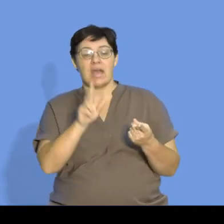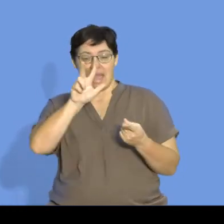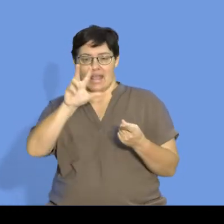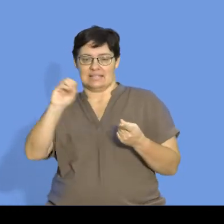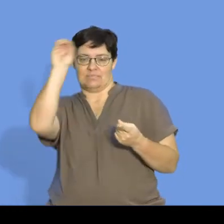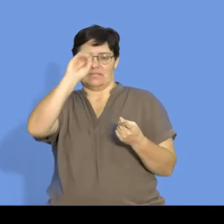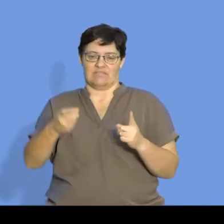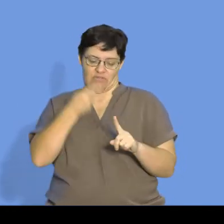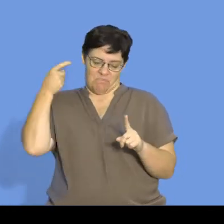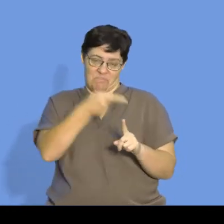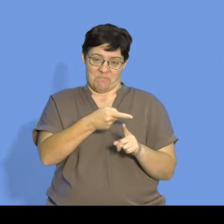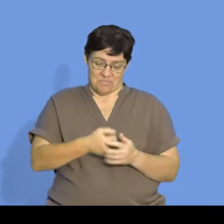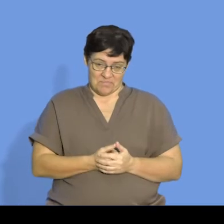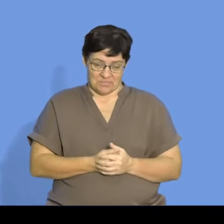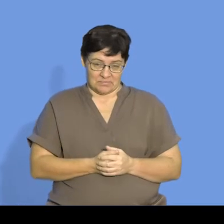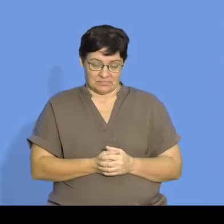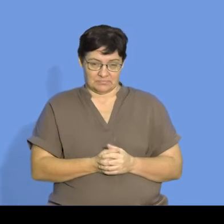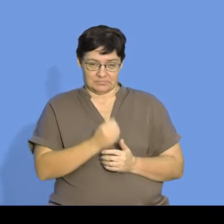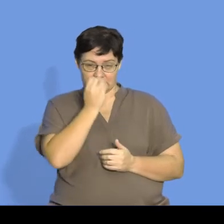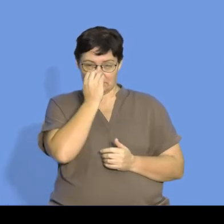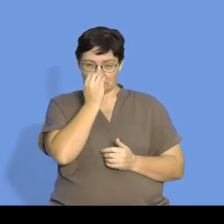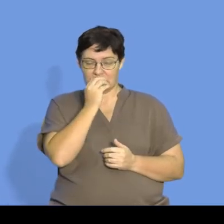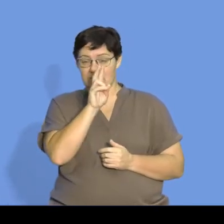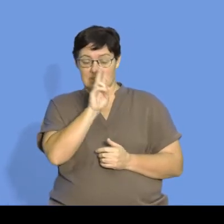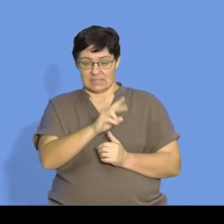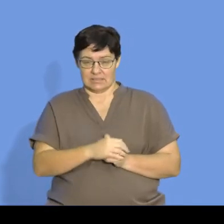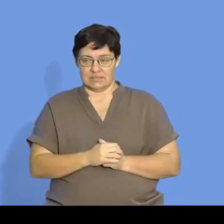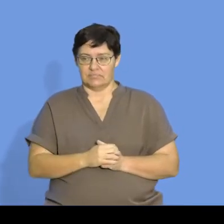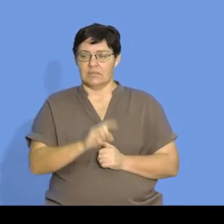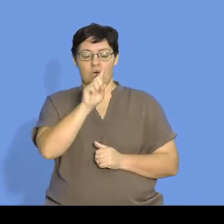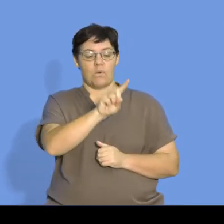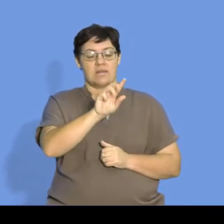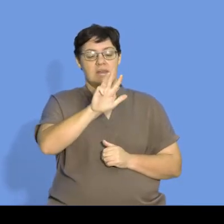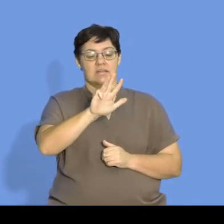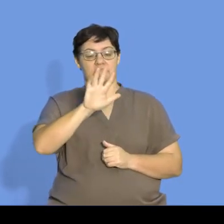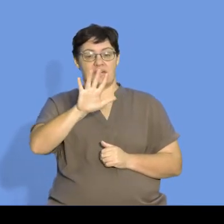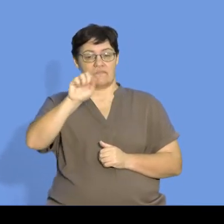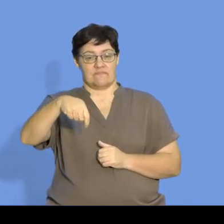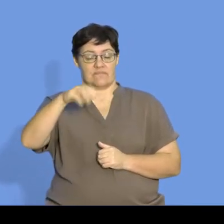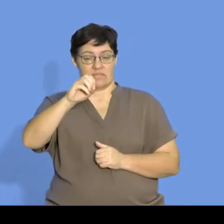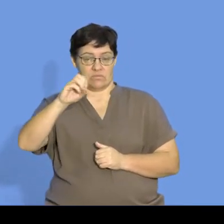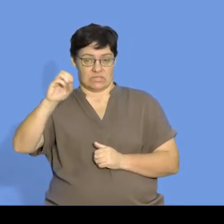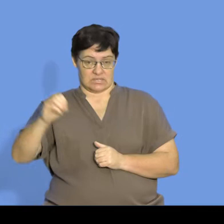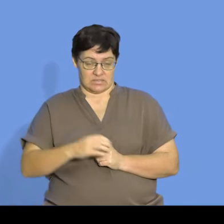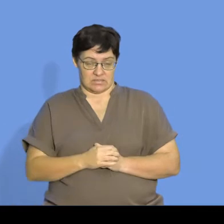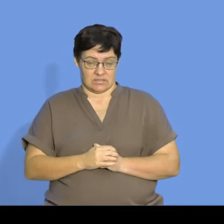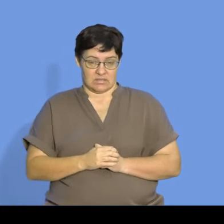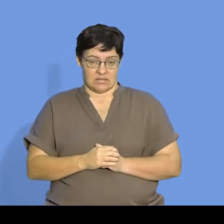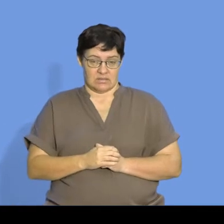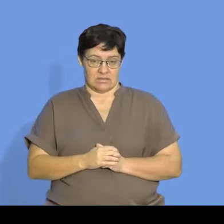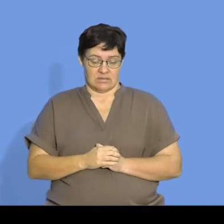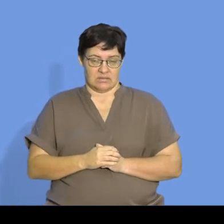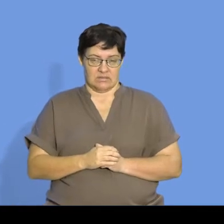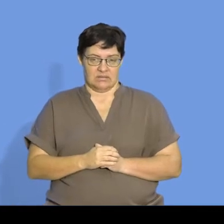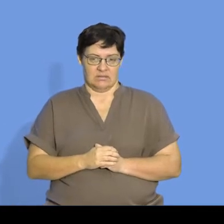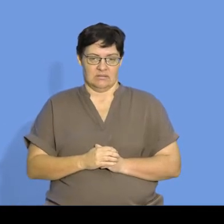other words, if this is what we're going to do here, watch what we're going to do. It's 195,000 plus